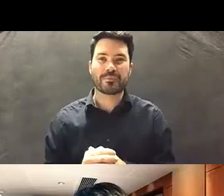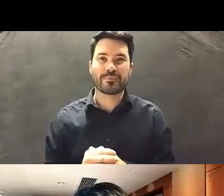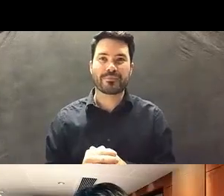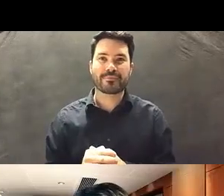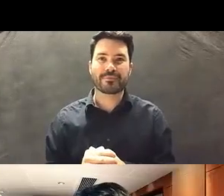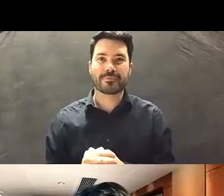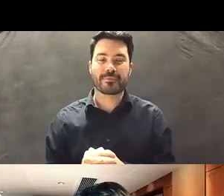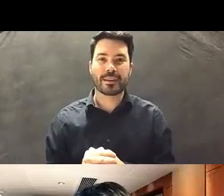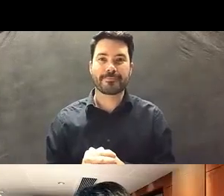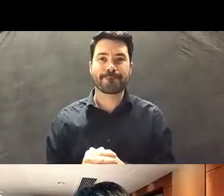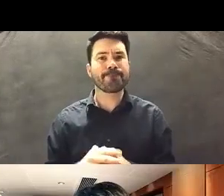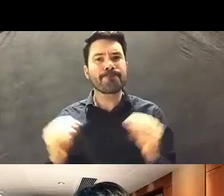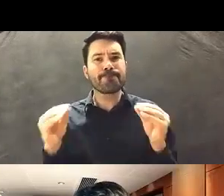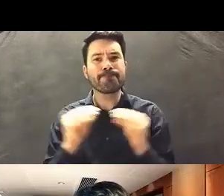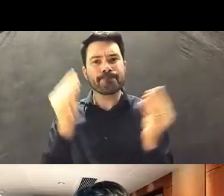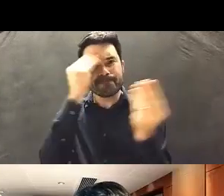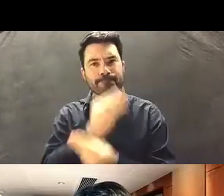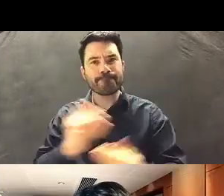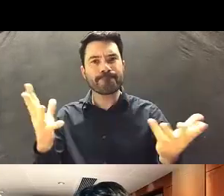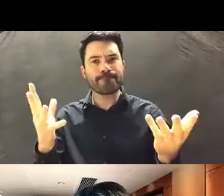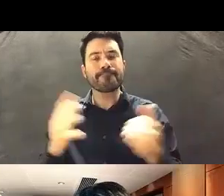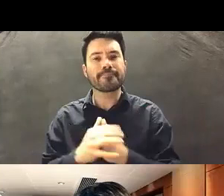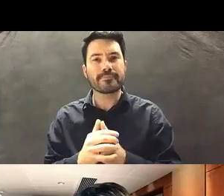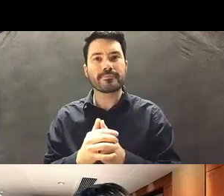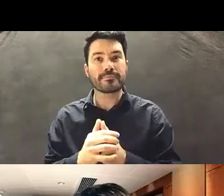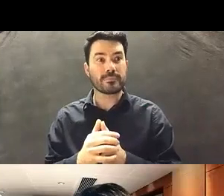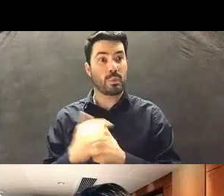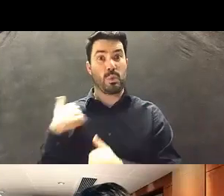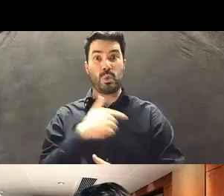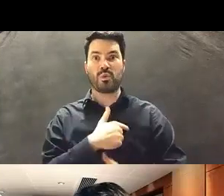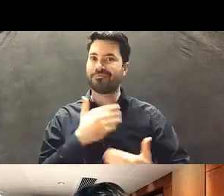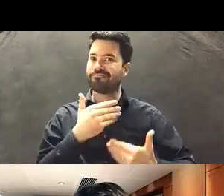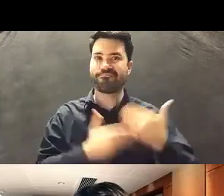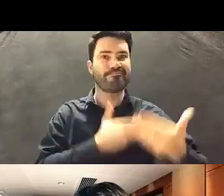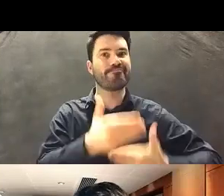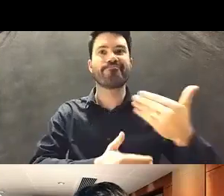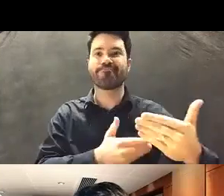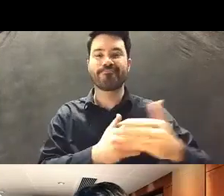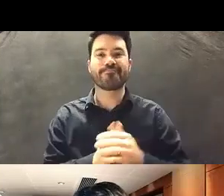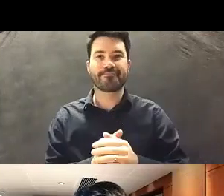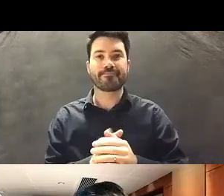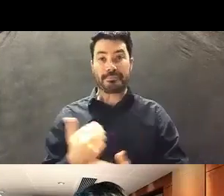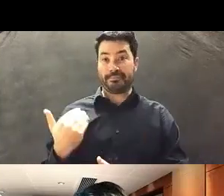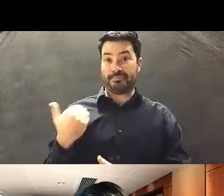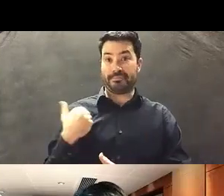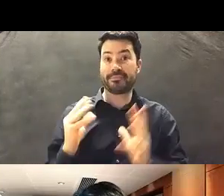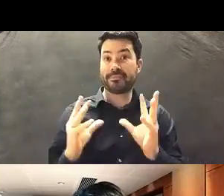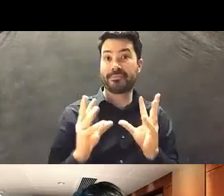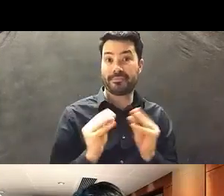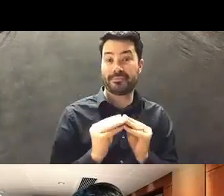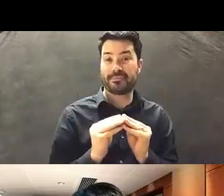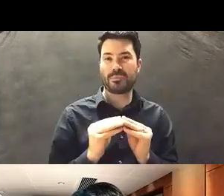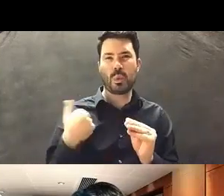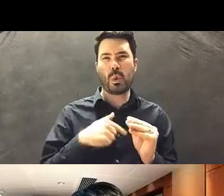Some additional updates include the fact that we are moving forward. At our last meeting, we provided an